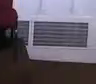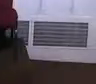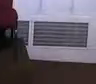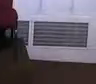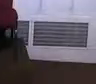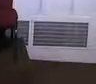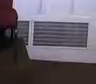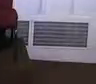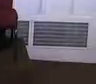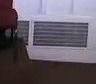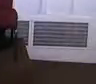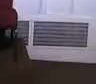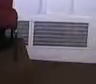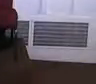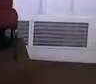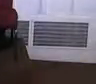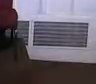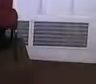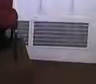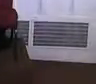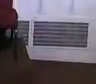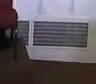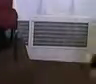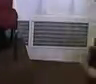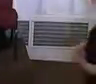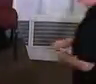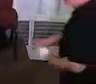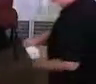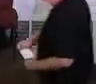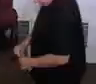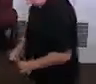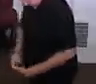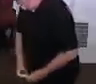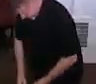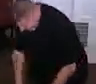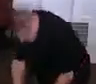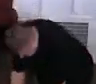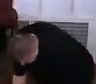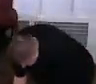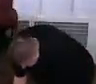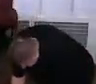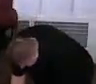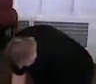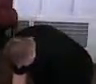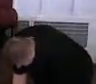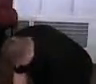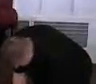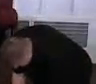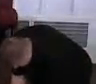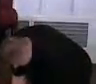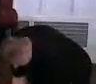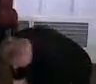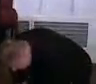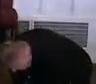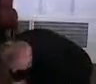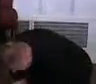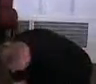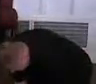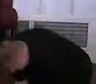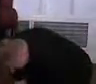Good morning. Will you rise in body and spirit and join me for the opening hymn, My Hope is Built on Nothing